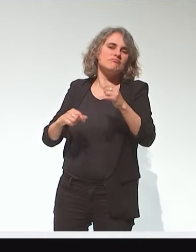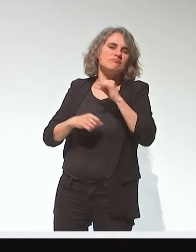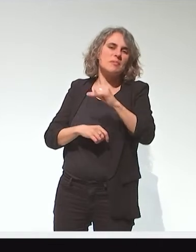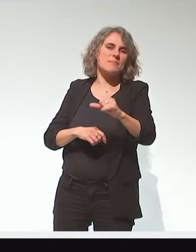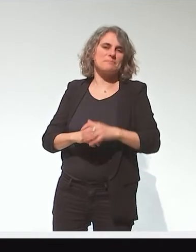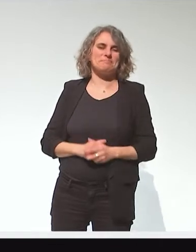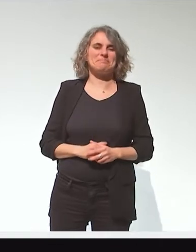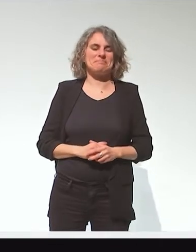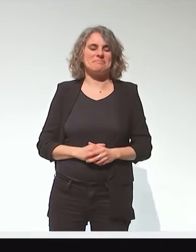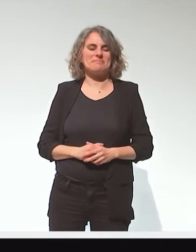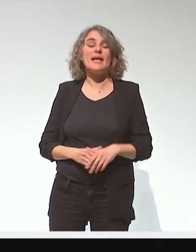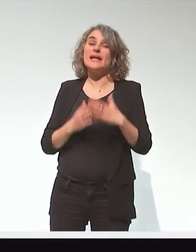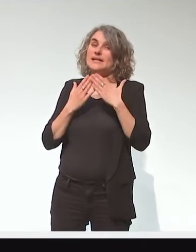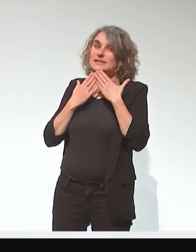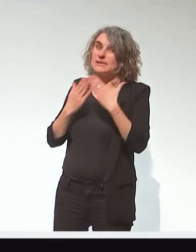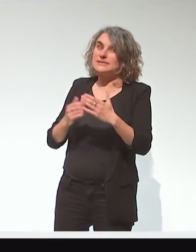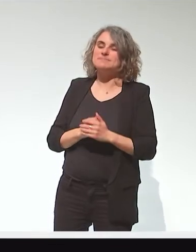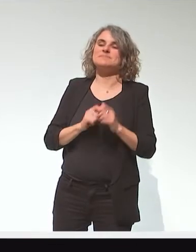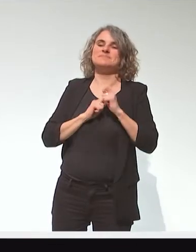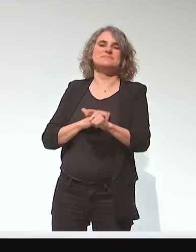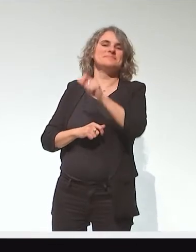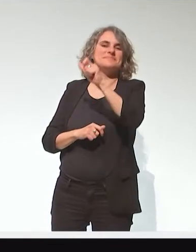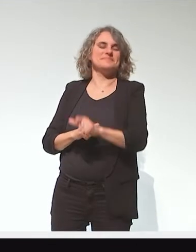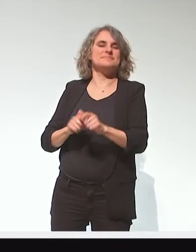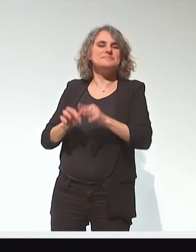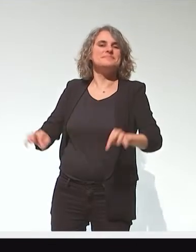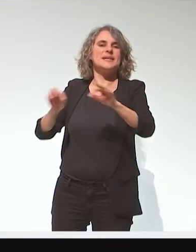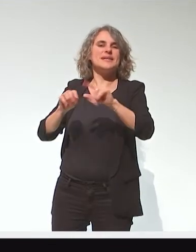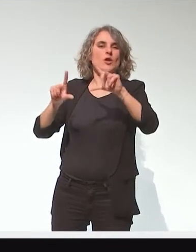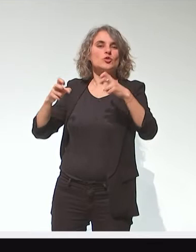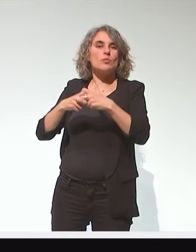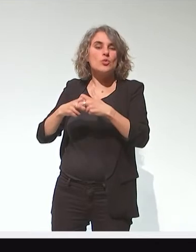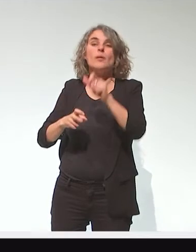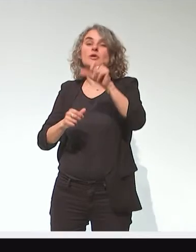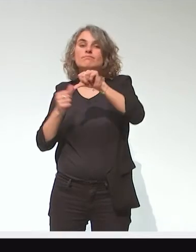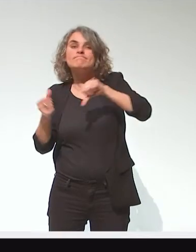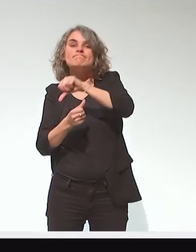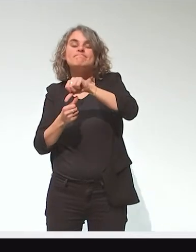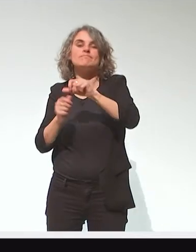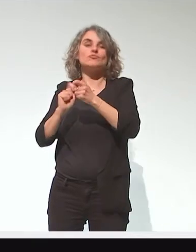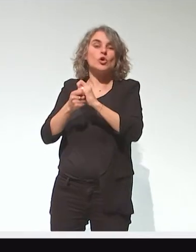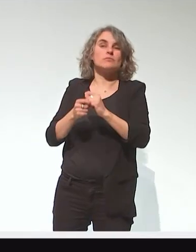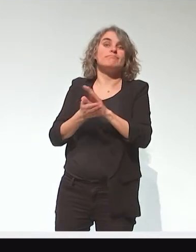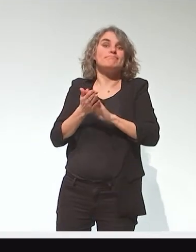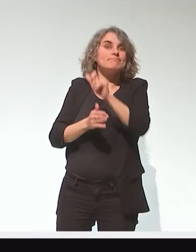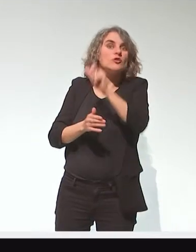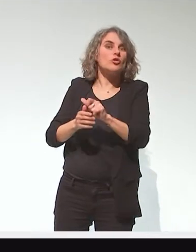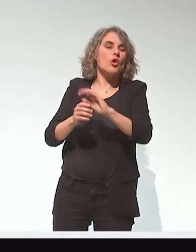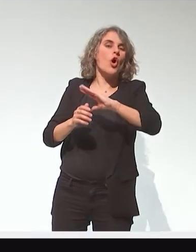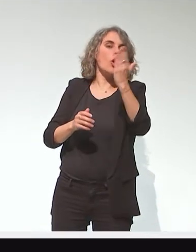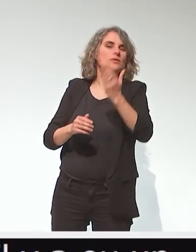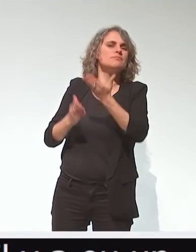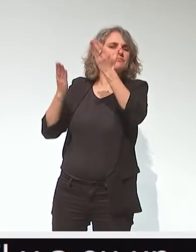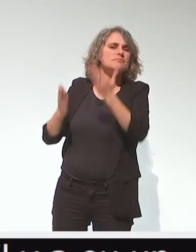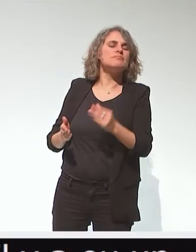vous. Thank you very much. Perhaps now we move off to Luxembourg. We've switched around speakers, so I